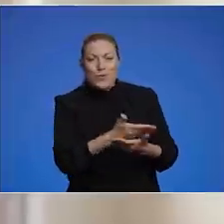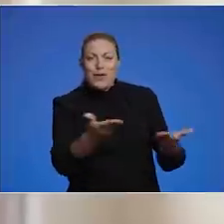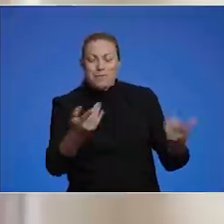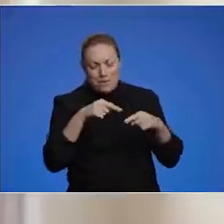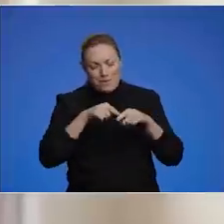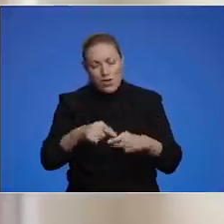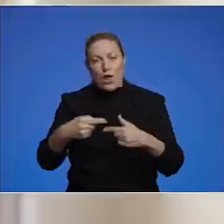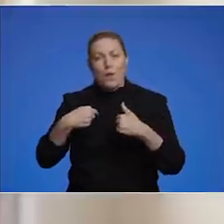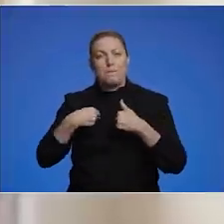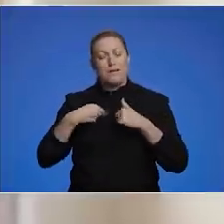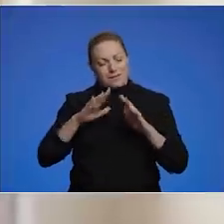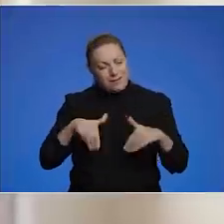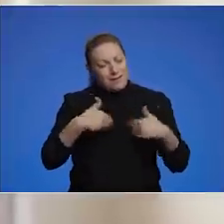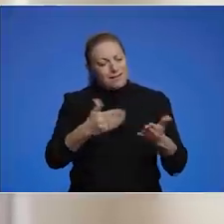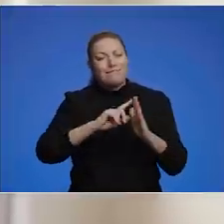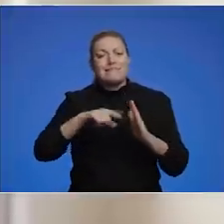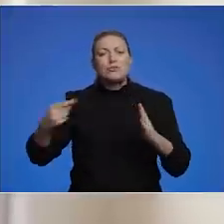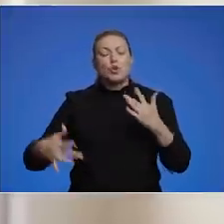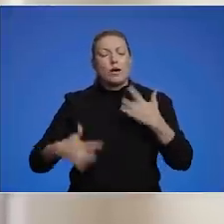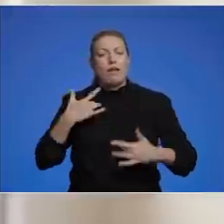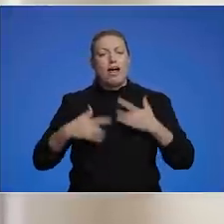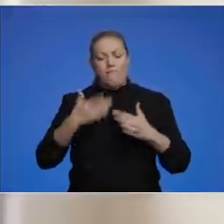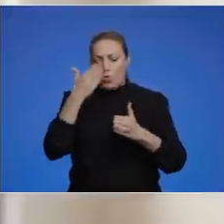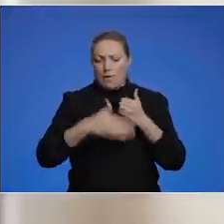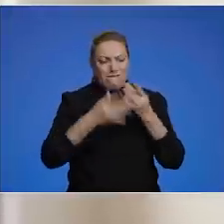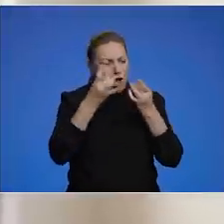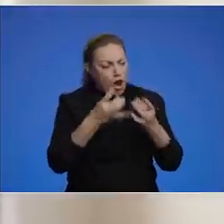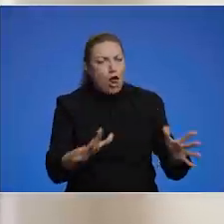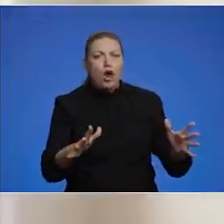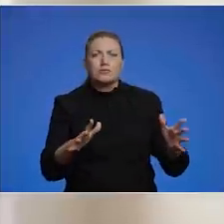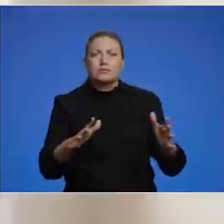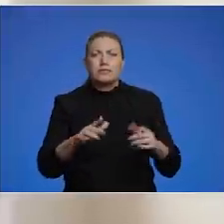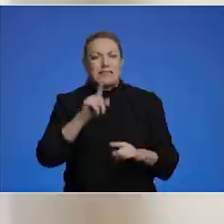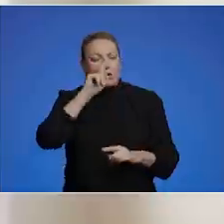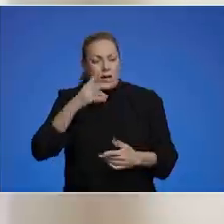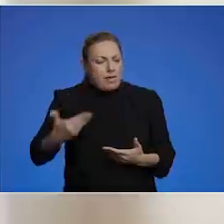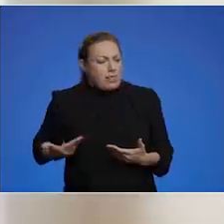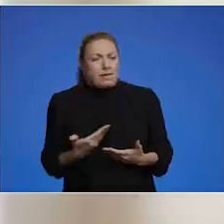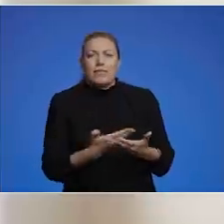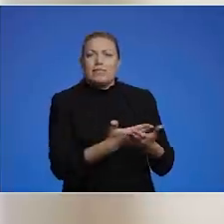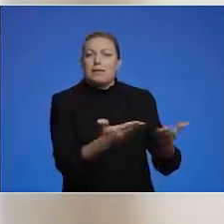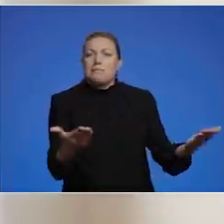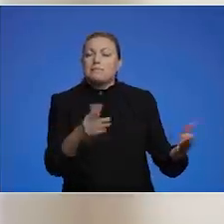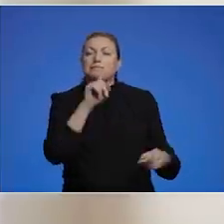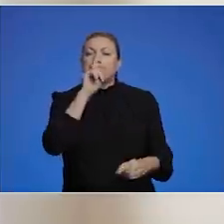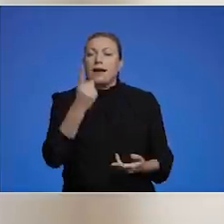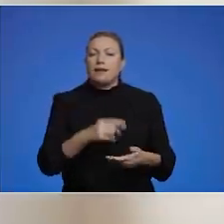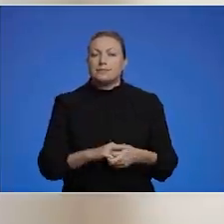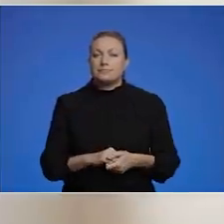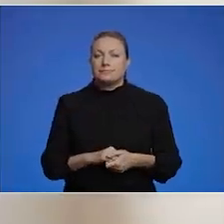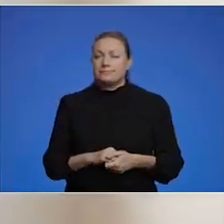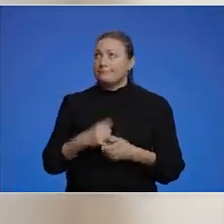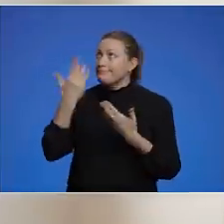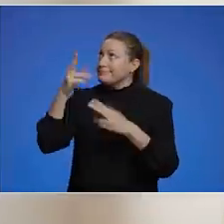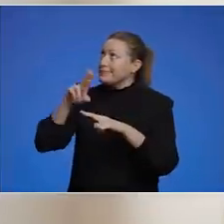give them eternal life. They will never be lost and no one will ever steal them from me. The Father